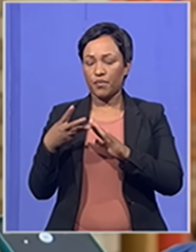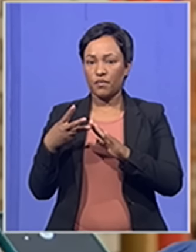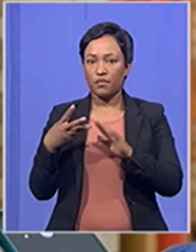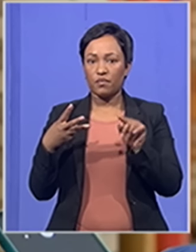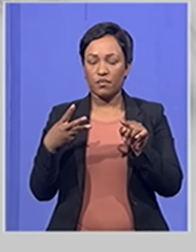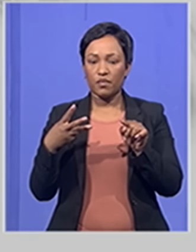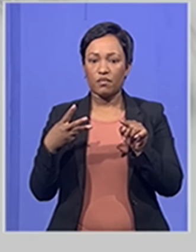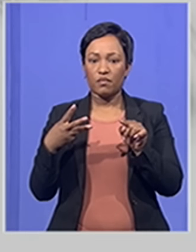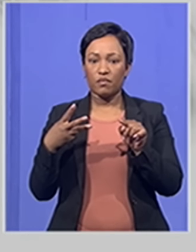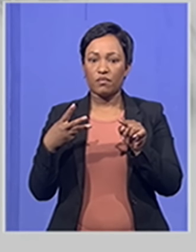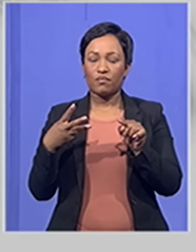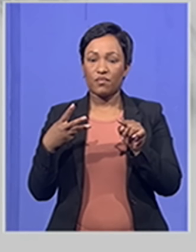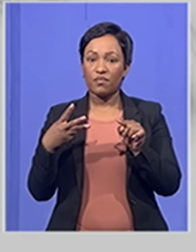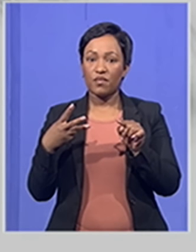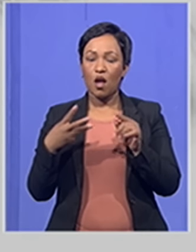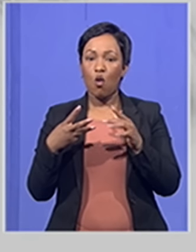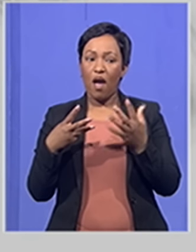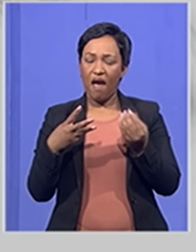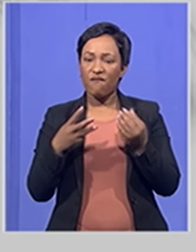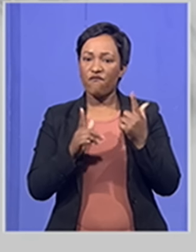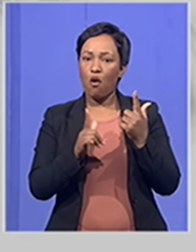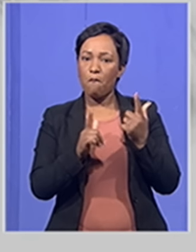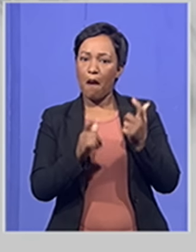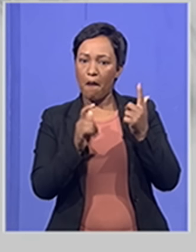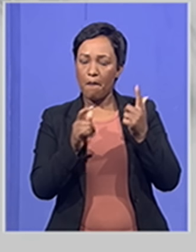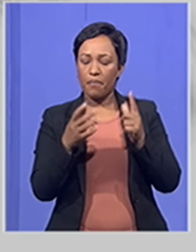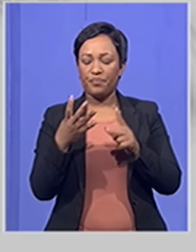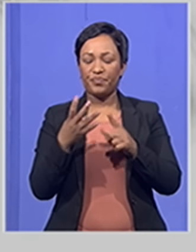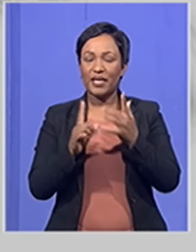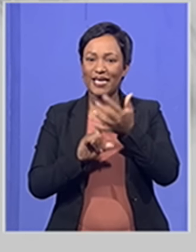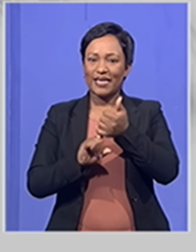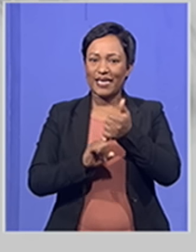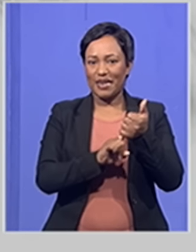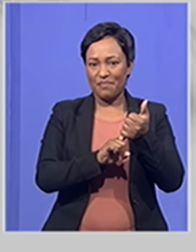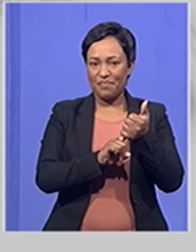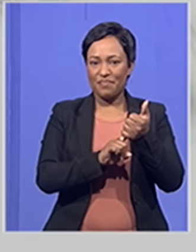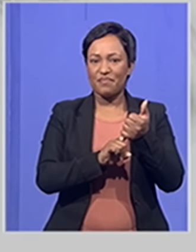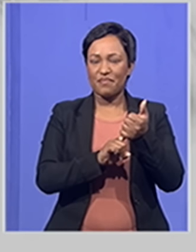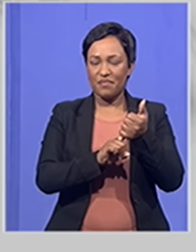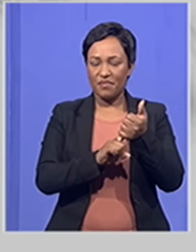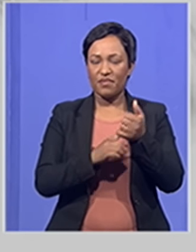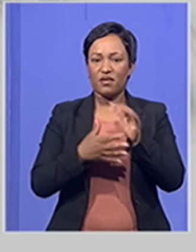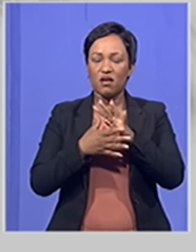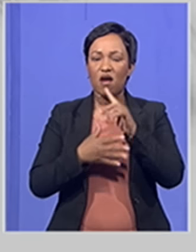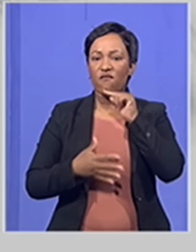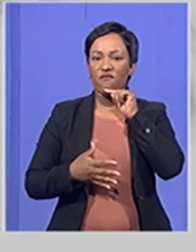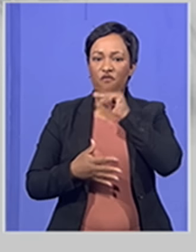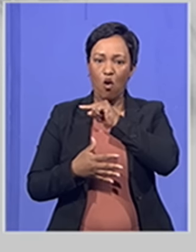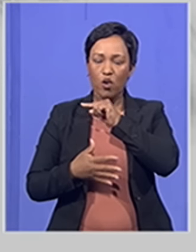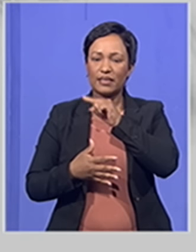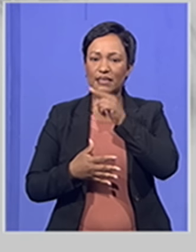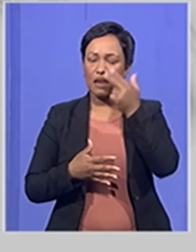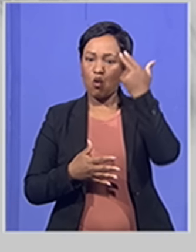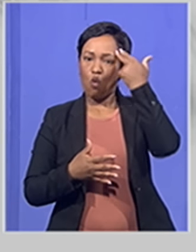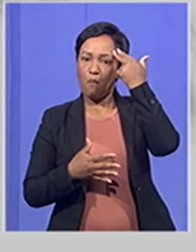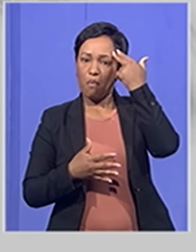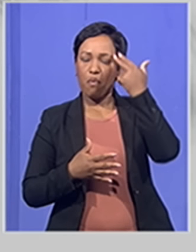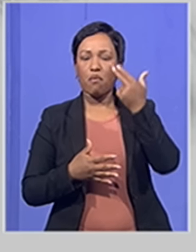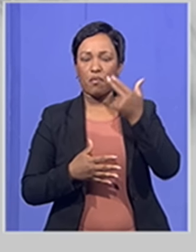unlawful possession of ammunition, kidnapping, and fraud and robbery with aggravating